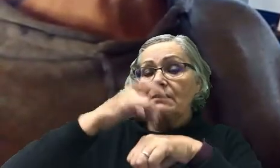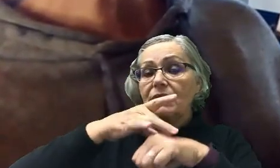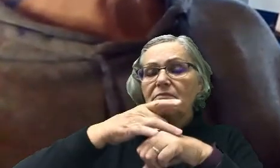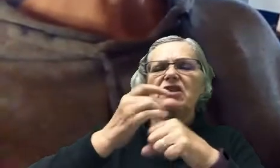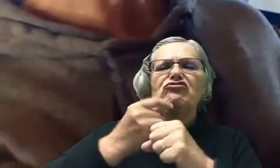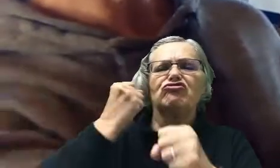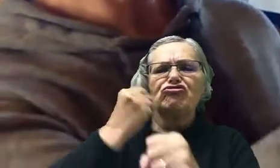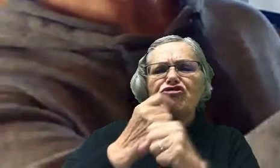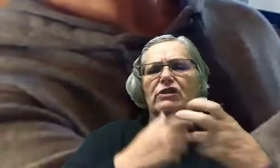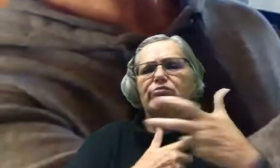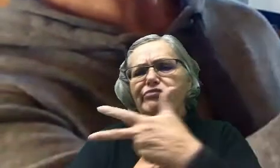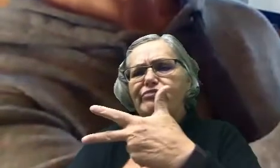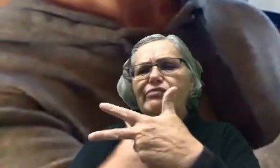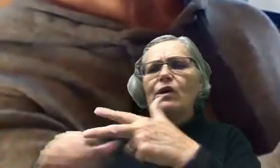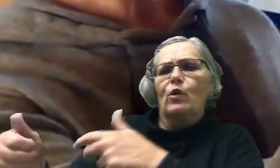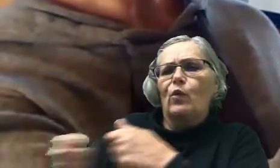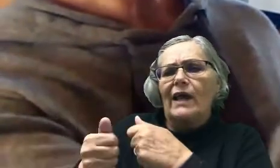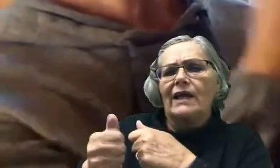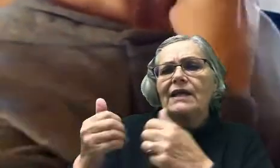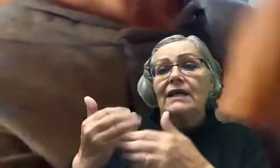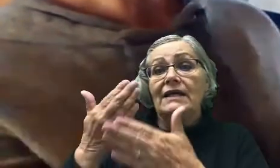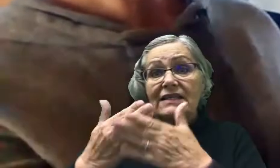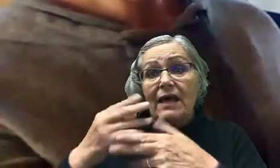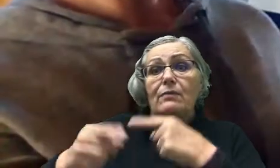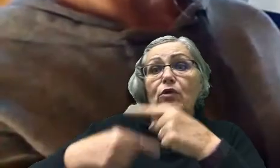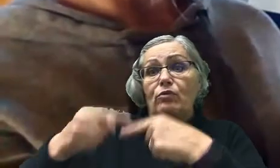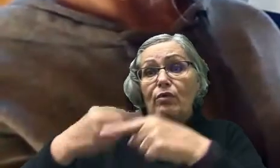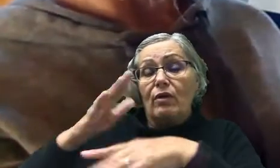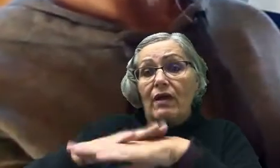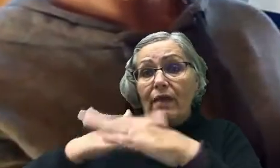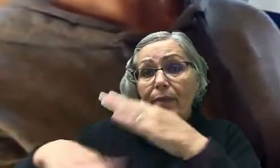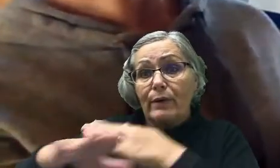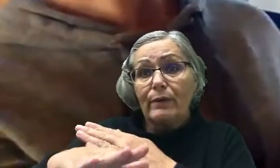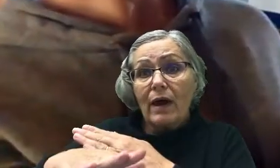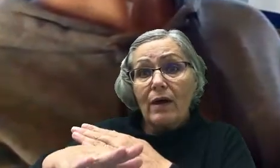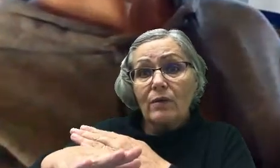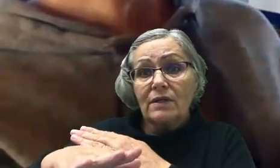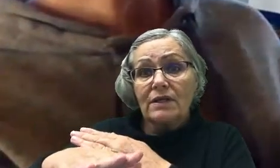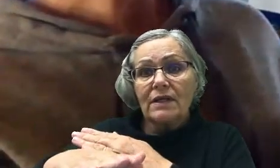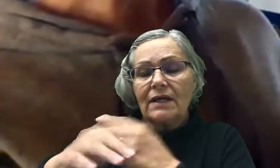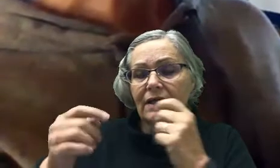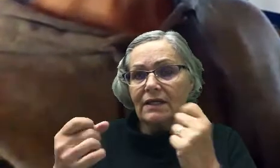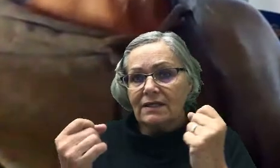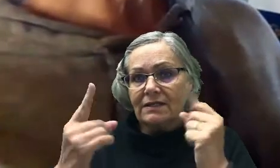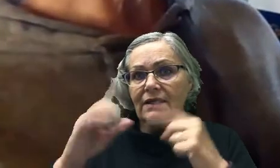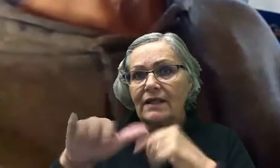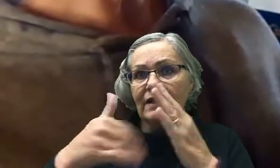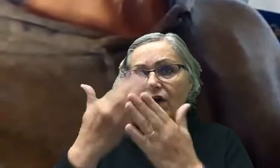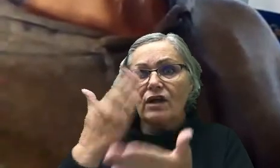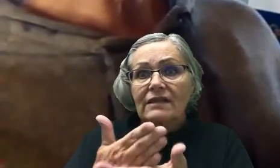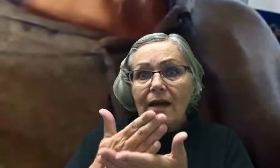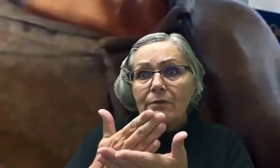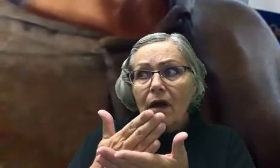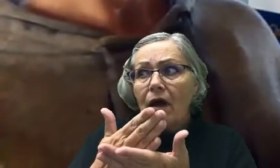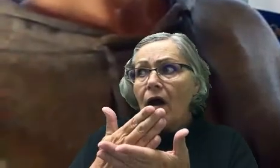square by truck and car and wagon, and some were rolling them along the ground. Suddenly, they all